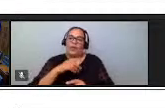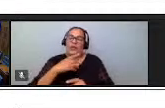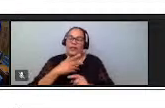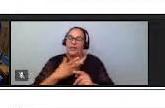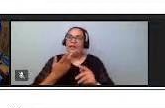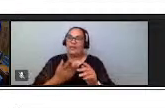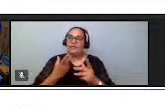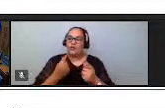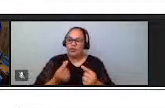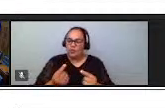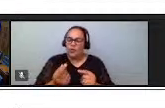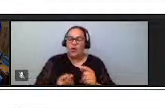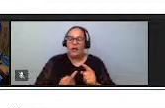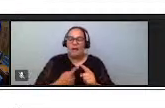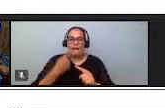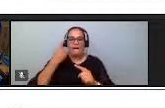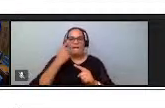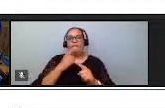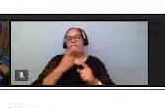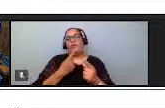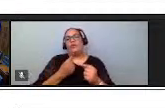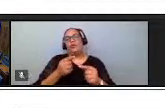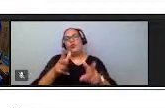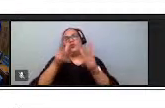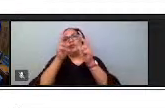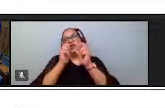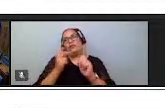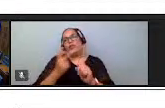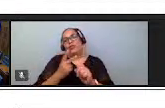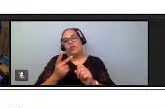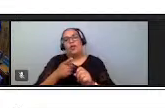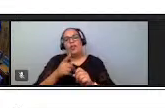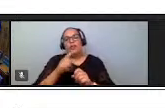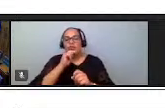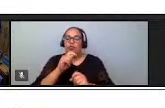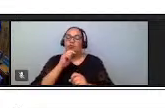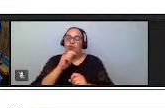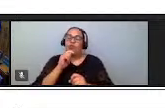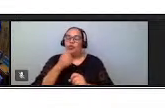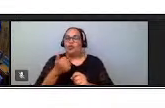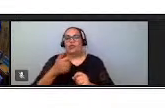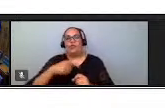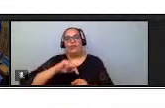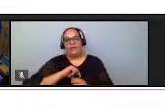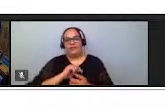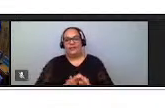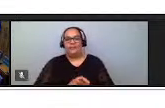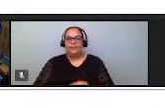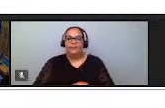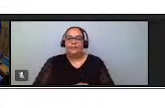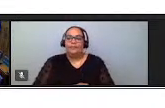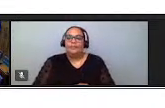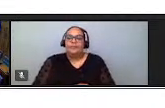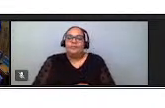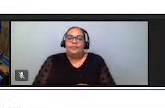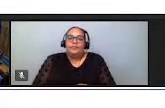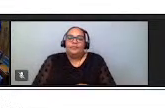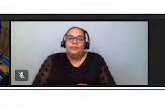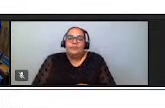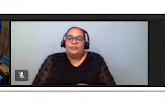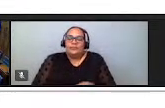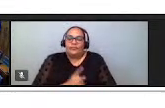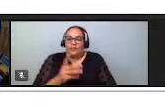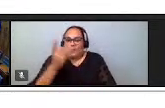uptrade up upward trajectory as well so that's really really good this is your